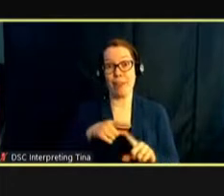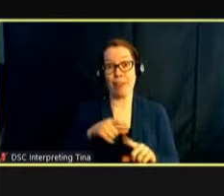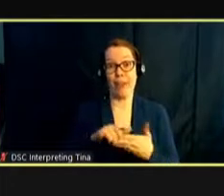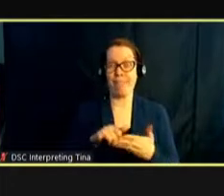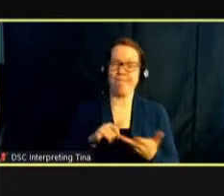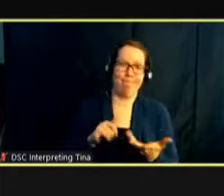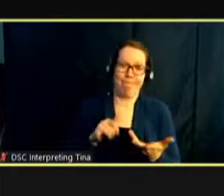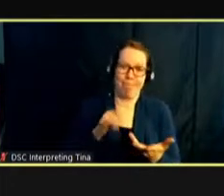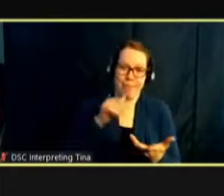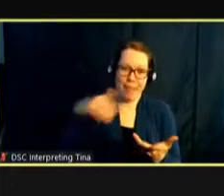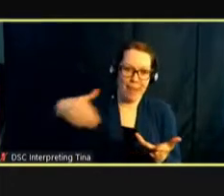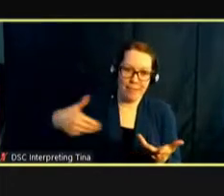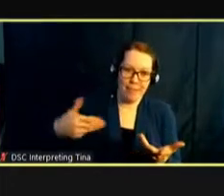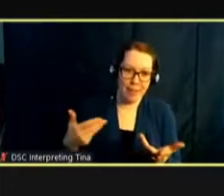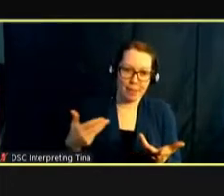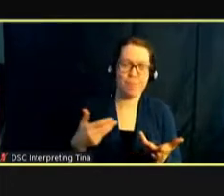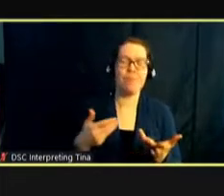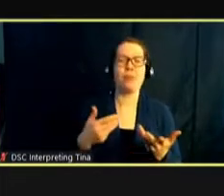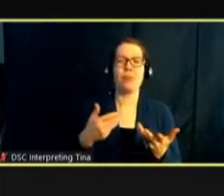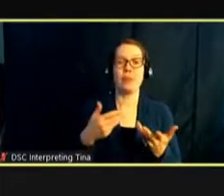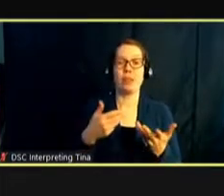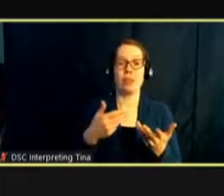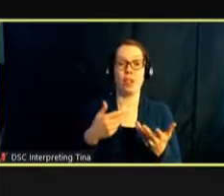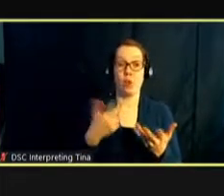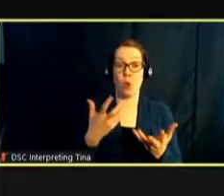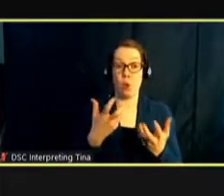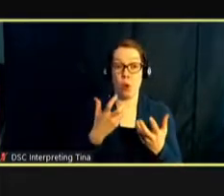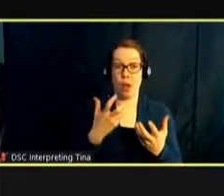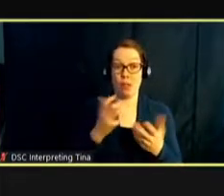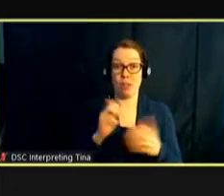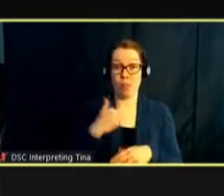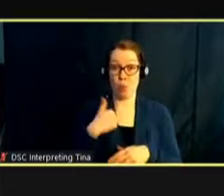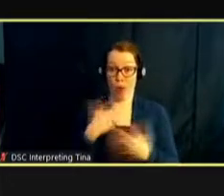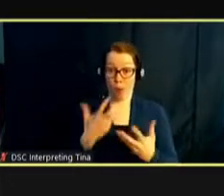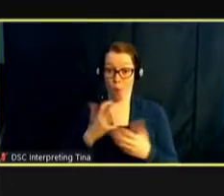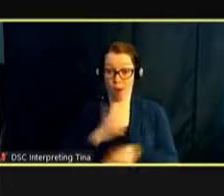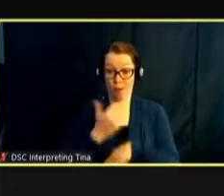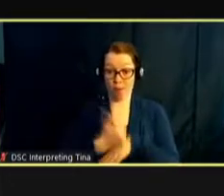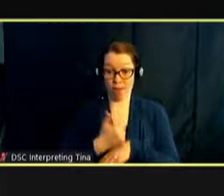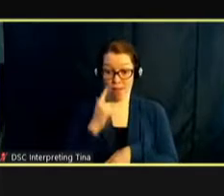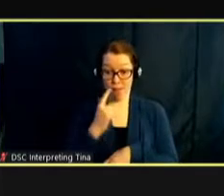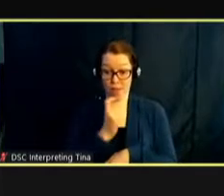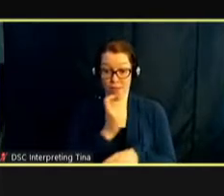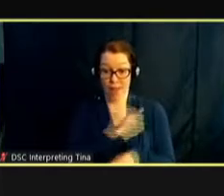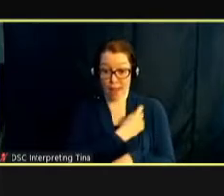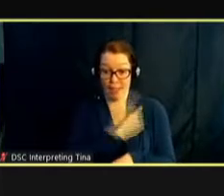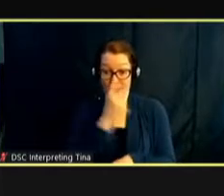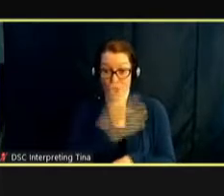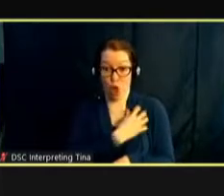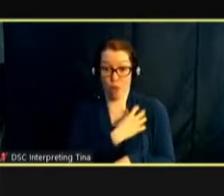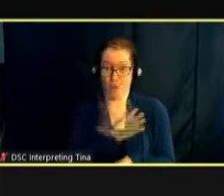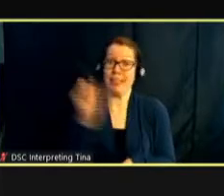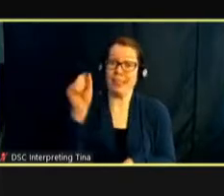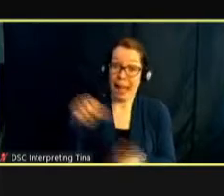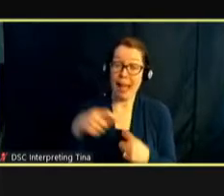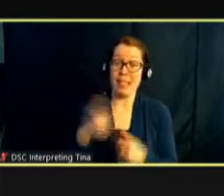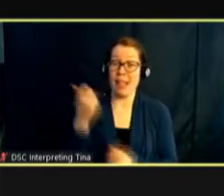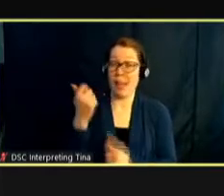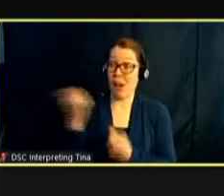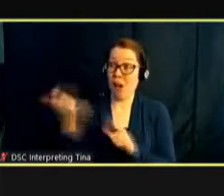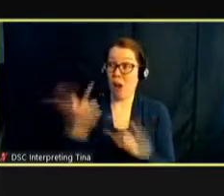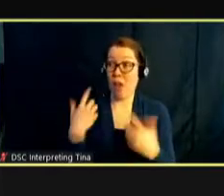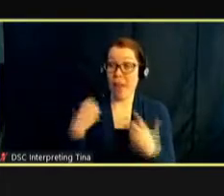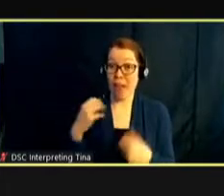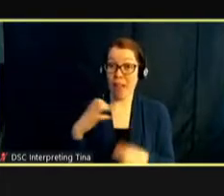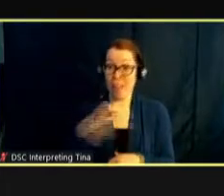this. Do I want to do law enforcement? Yes. Does every health commissioner, I think, or pretty much